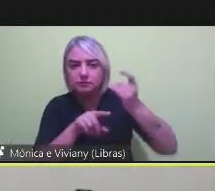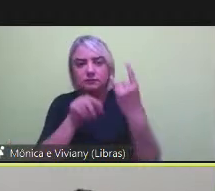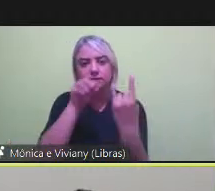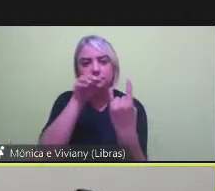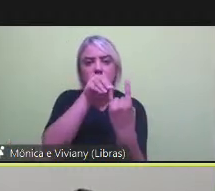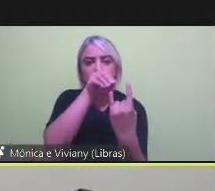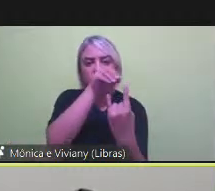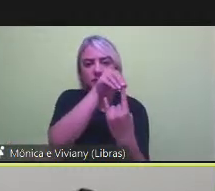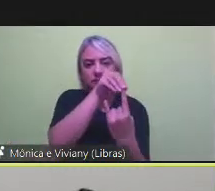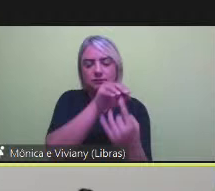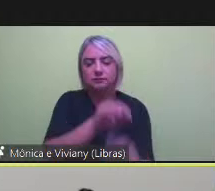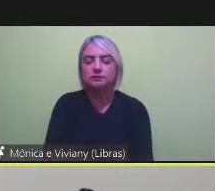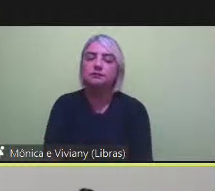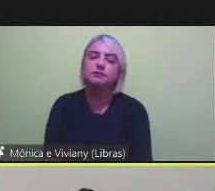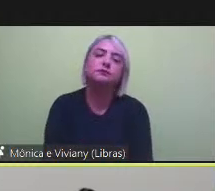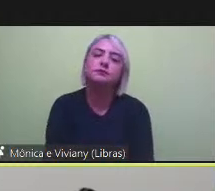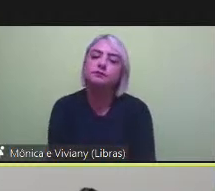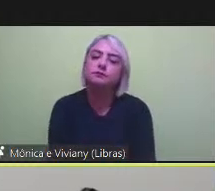through Fiocruz.